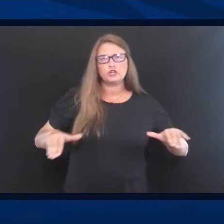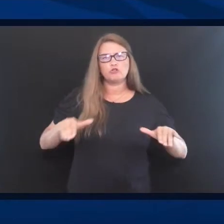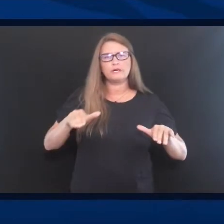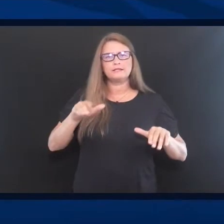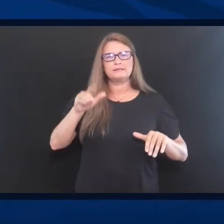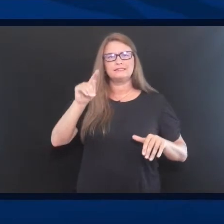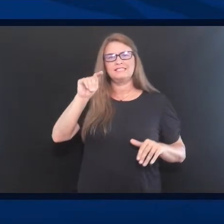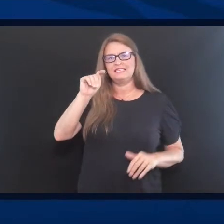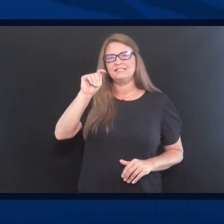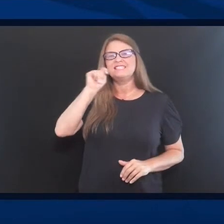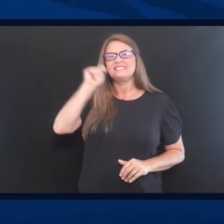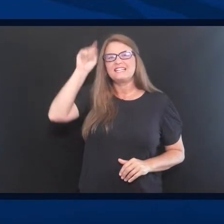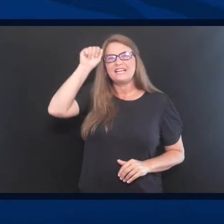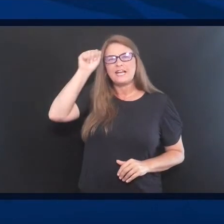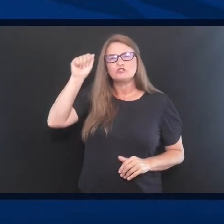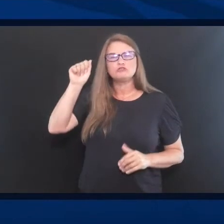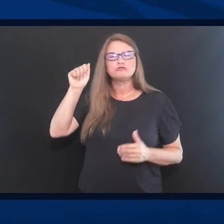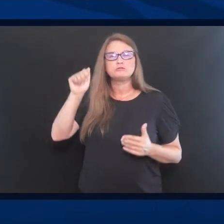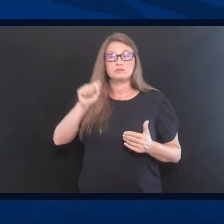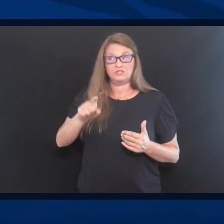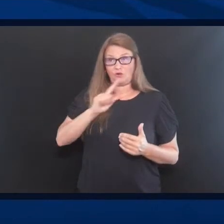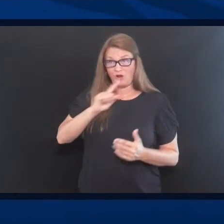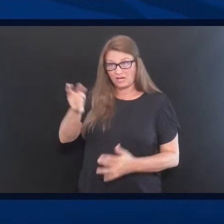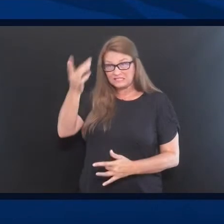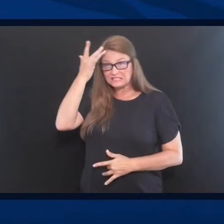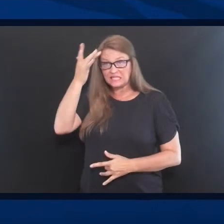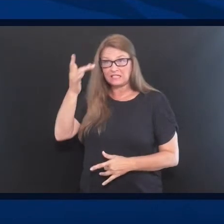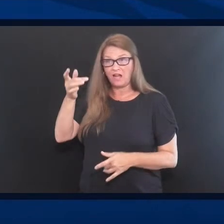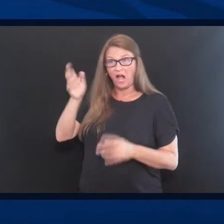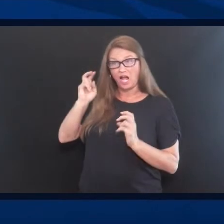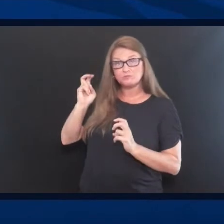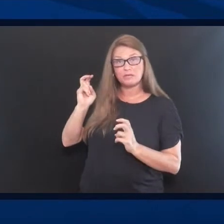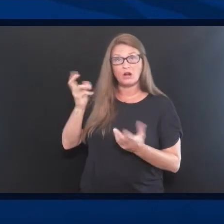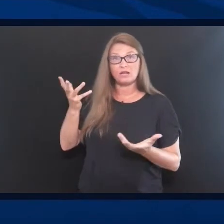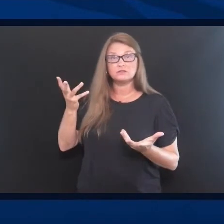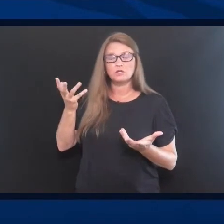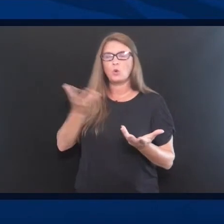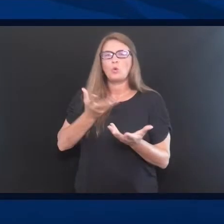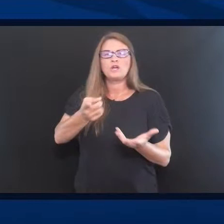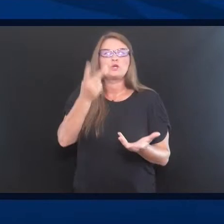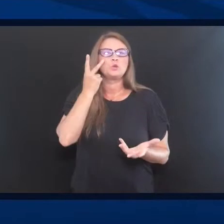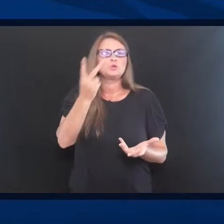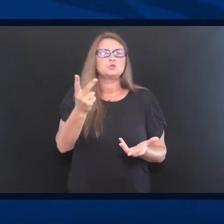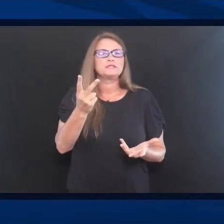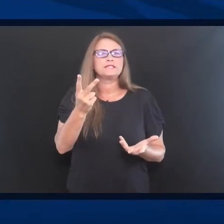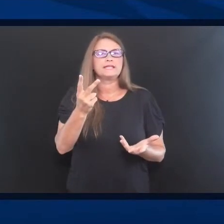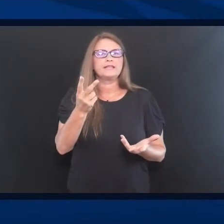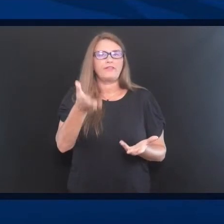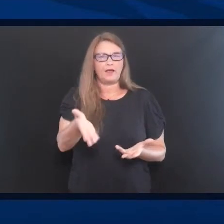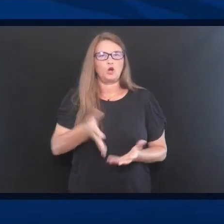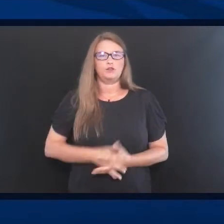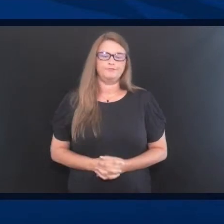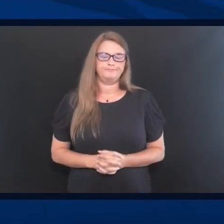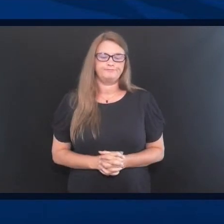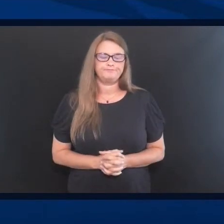sick are they getting? Are they getting hospitalized? To what extent are you all seeing? What are you guys seeing on the ground there?